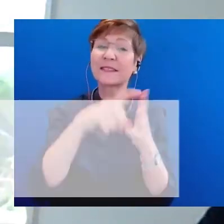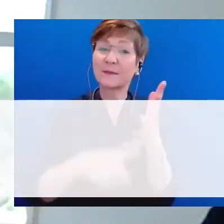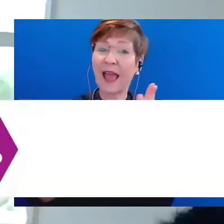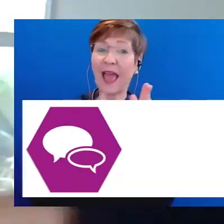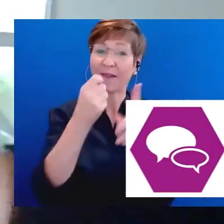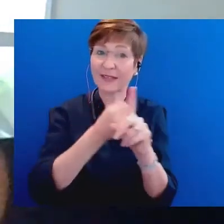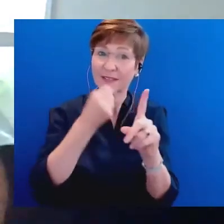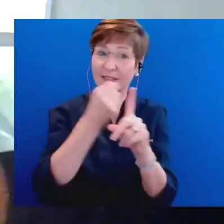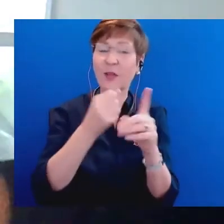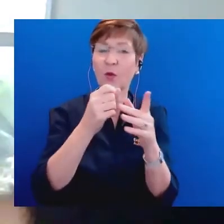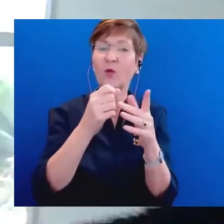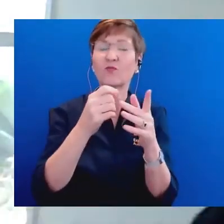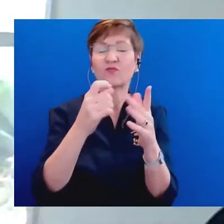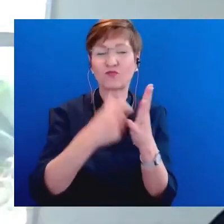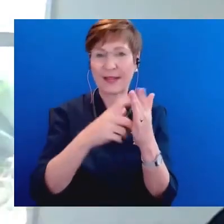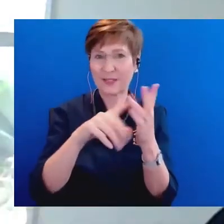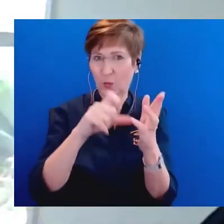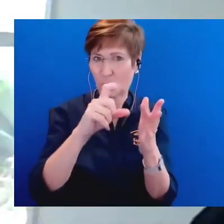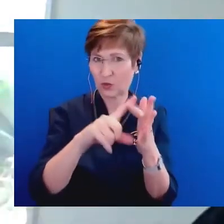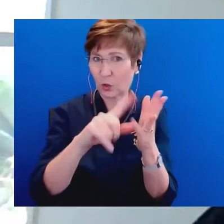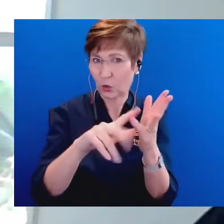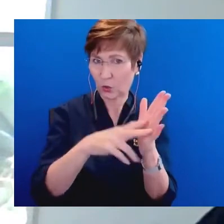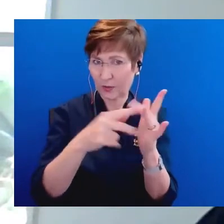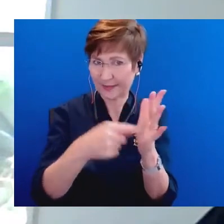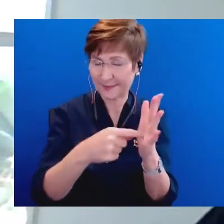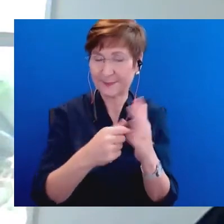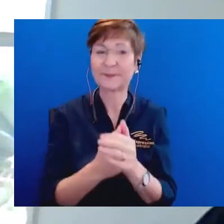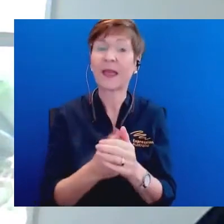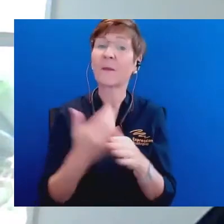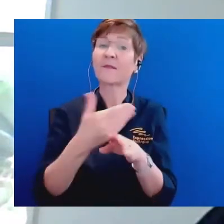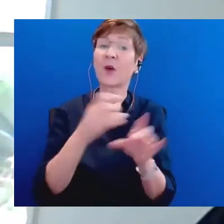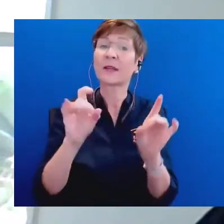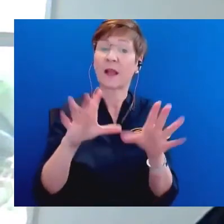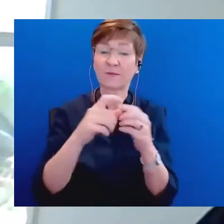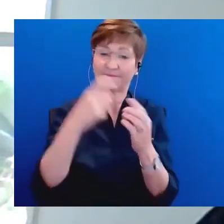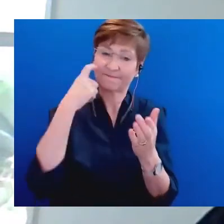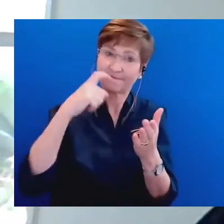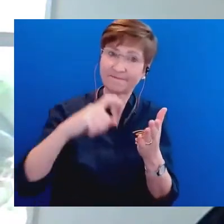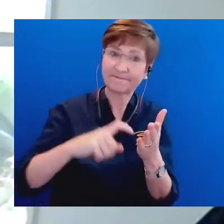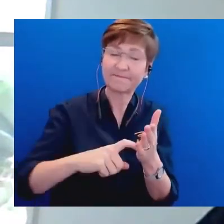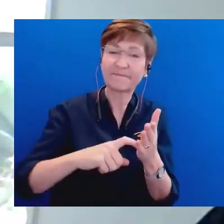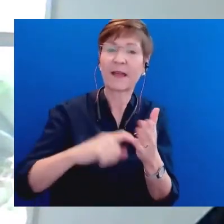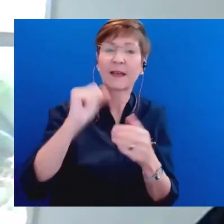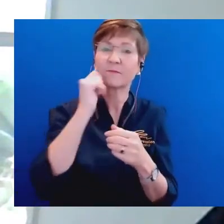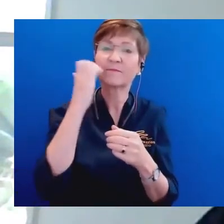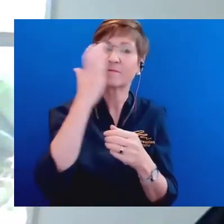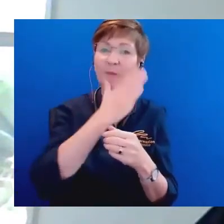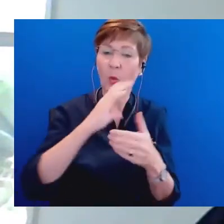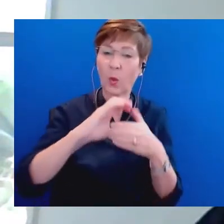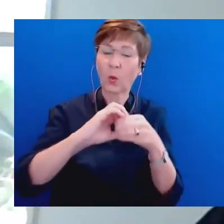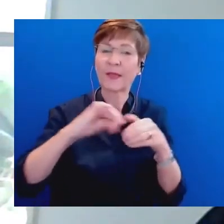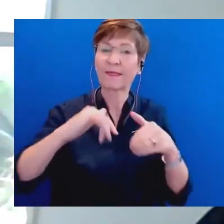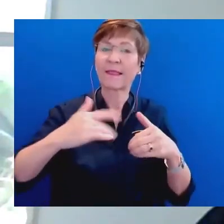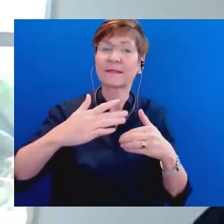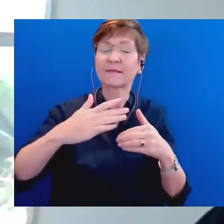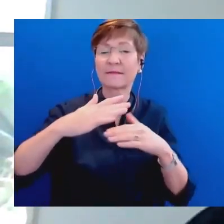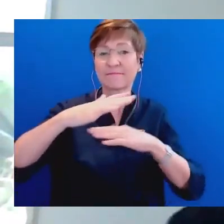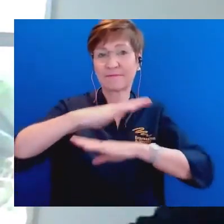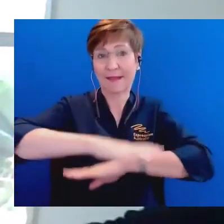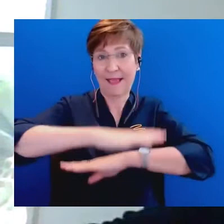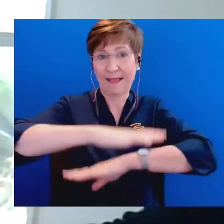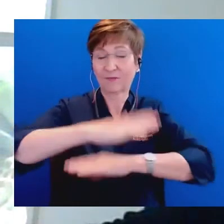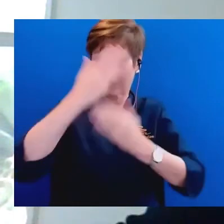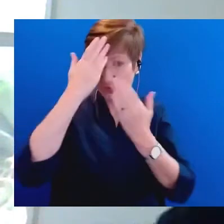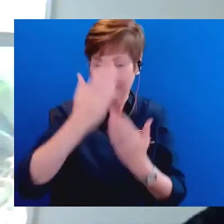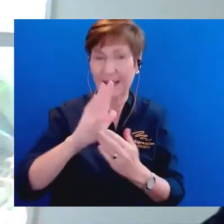Unit. Before I begin, I would like to acknowledge the traditional owners of the land on which we meet and pay my respect to